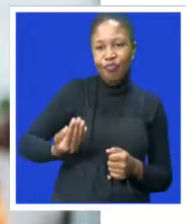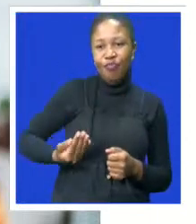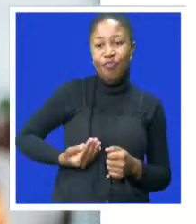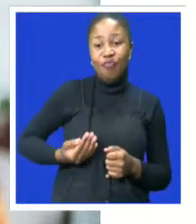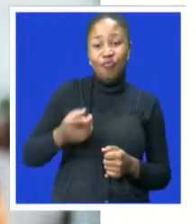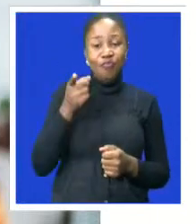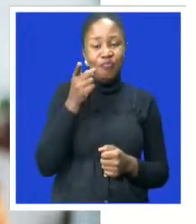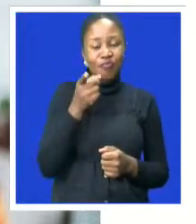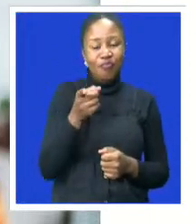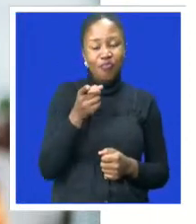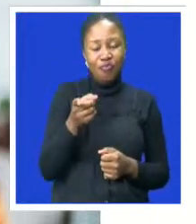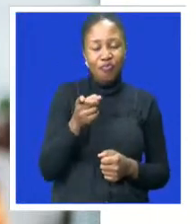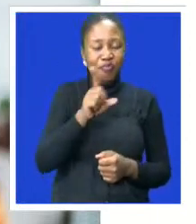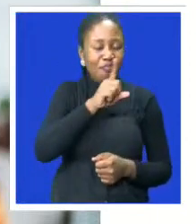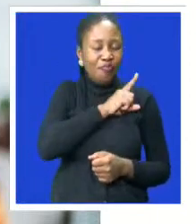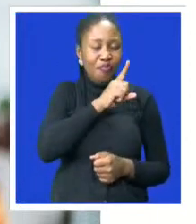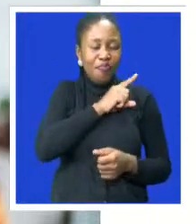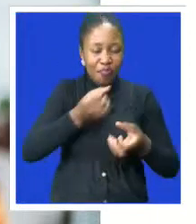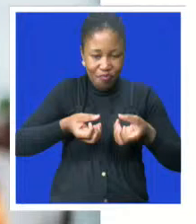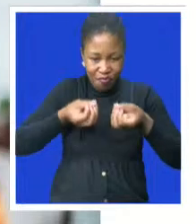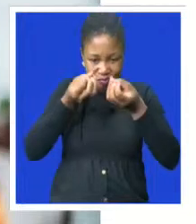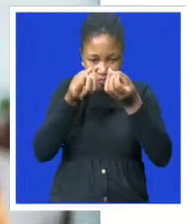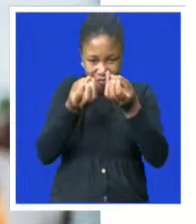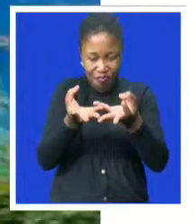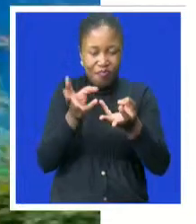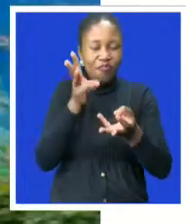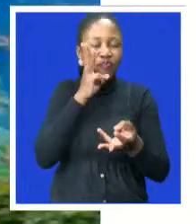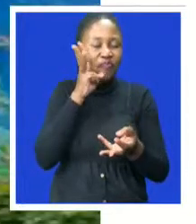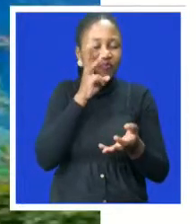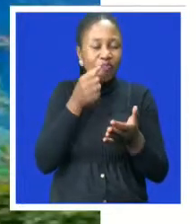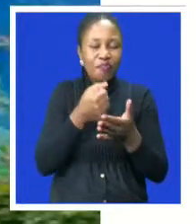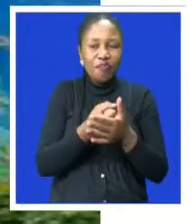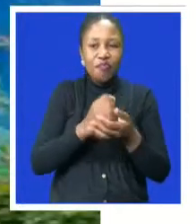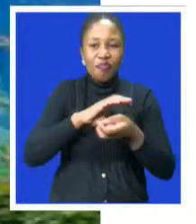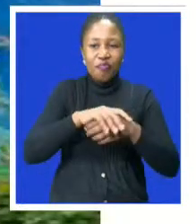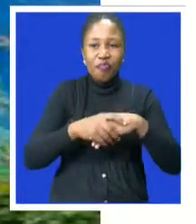able to wash her hands. Good.